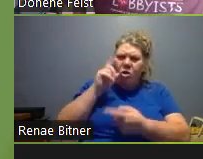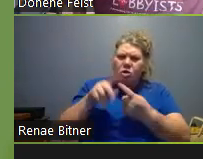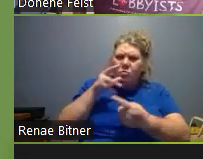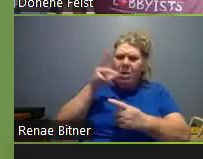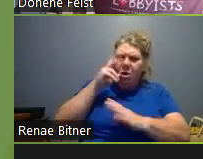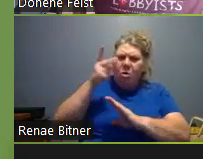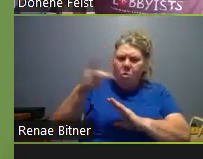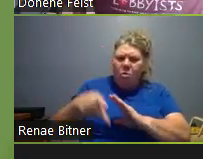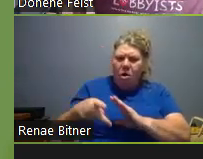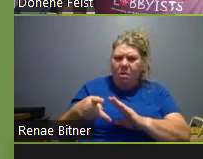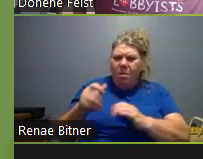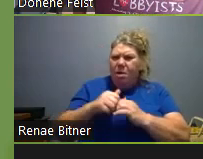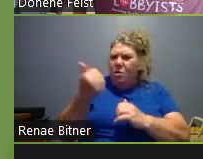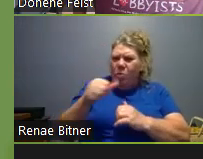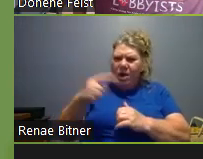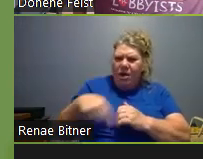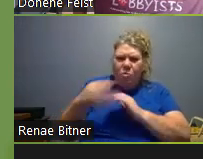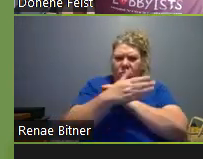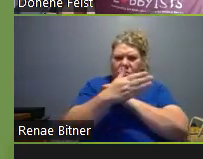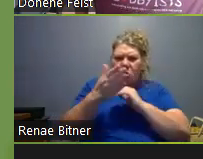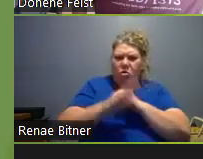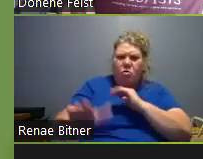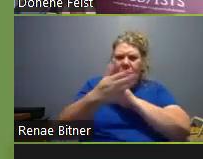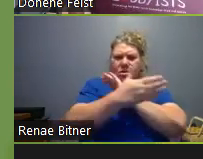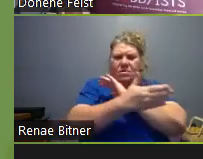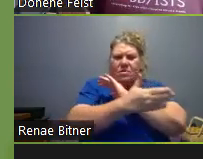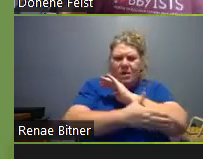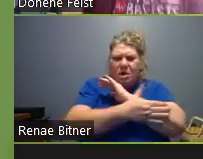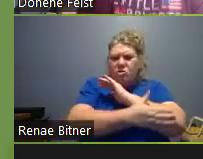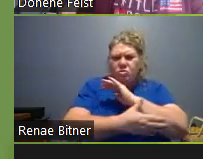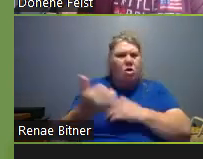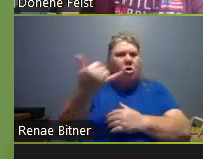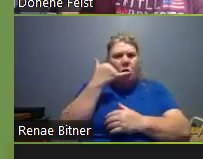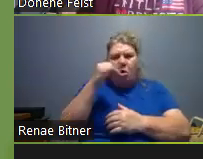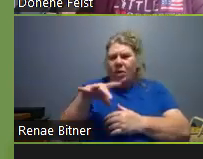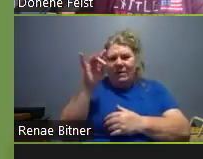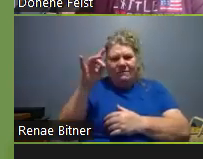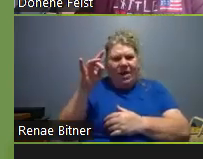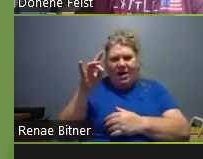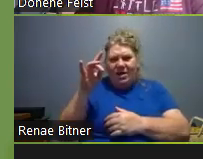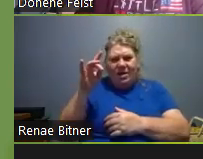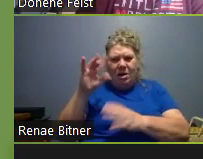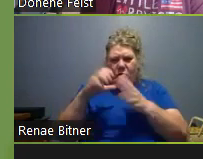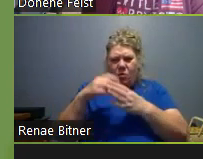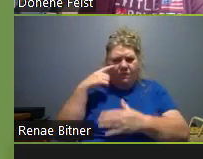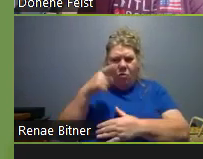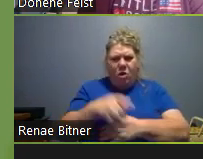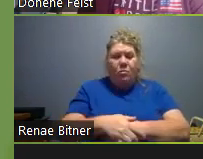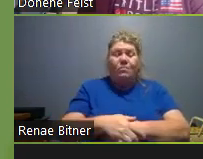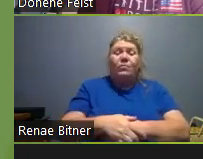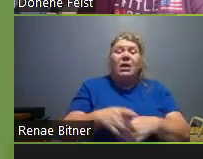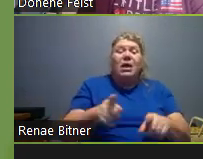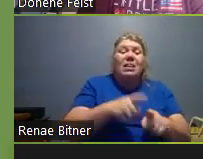with any of those across the country, just call and we can get that done. So like our